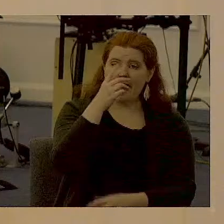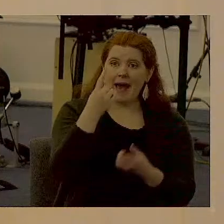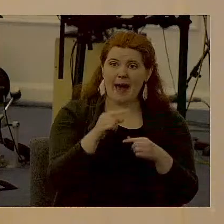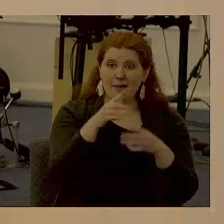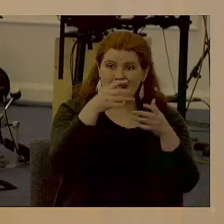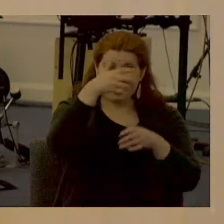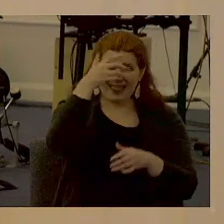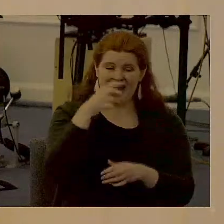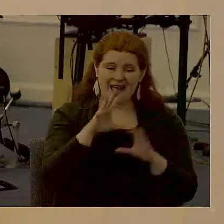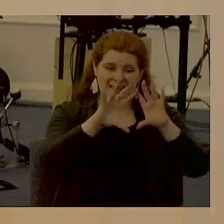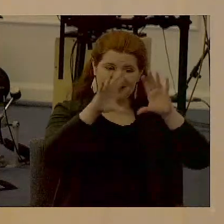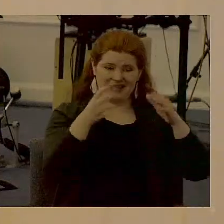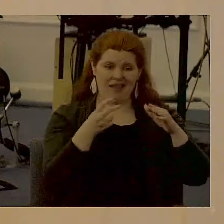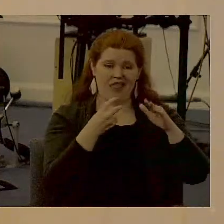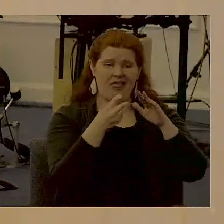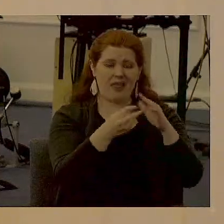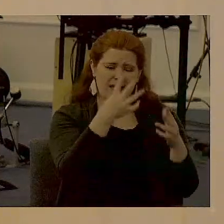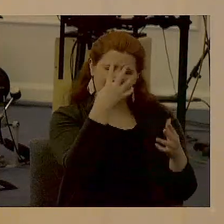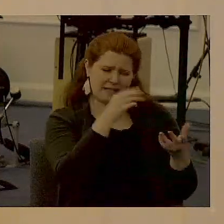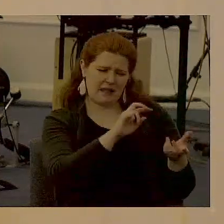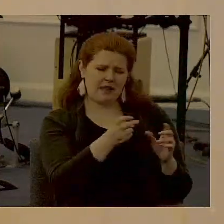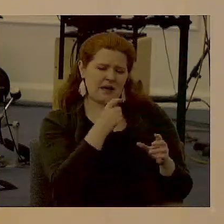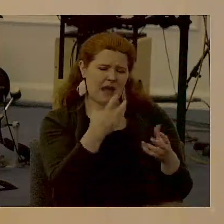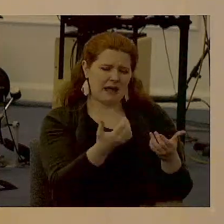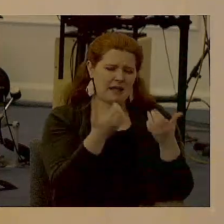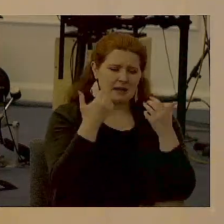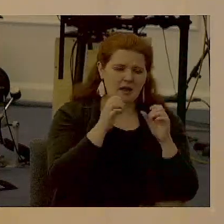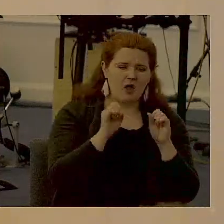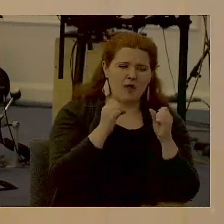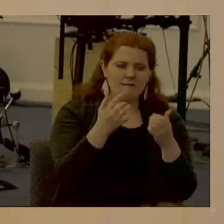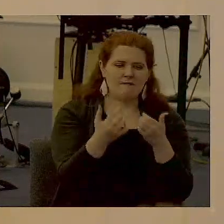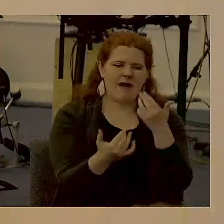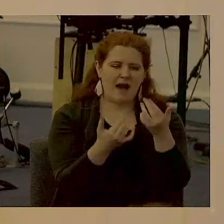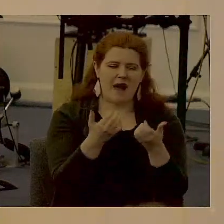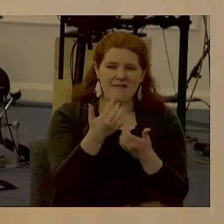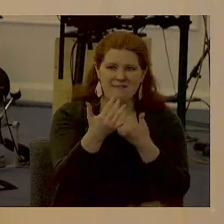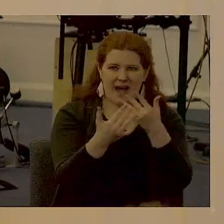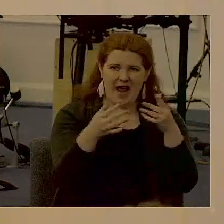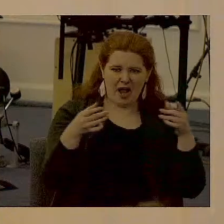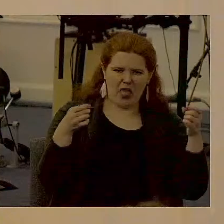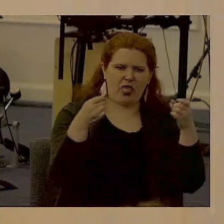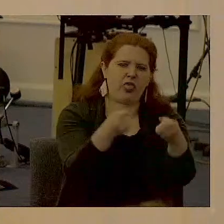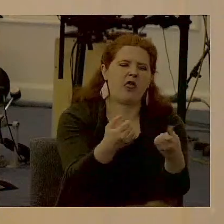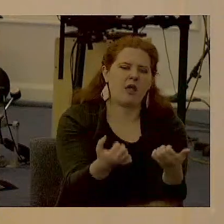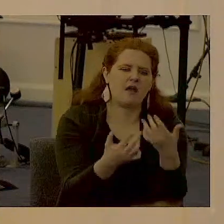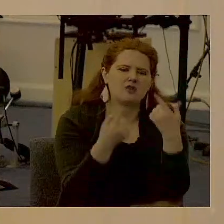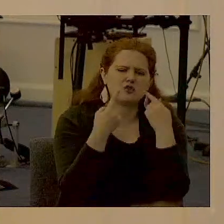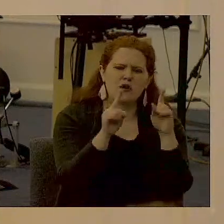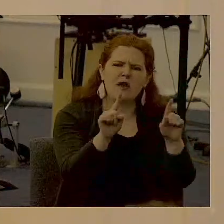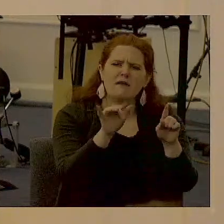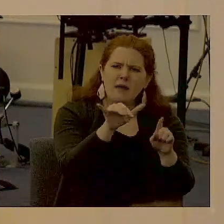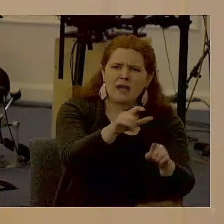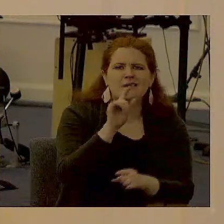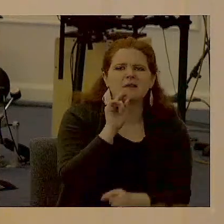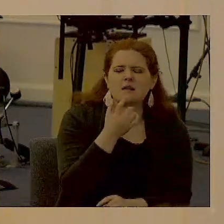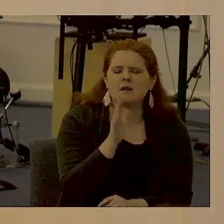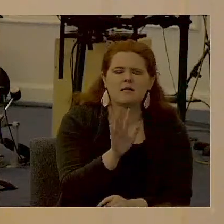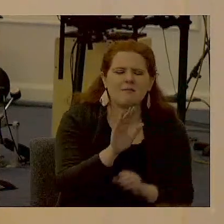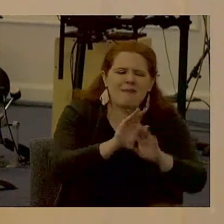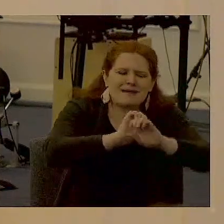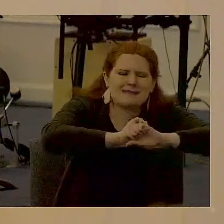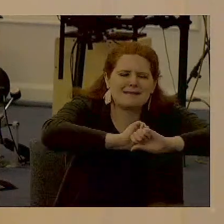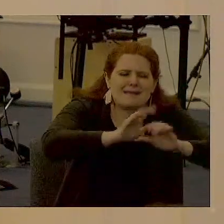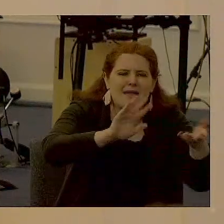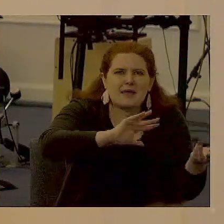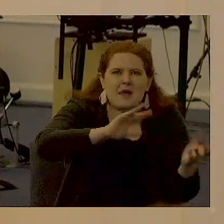eaten. Yes, it's really cool that these men get thrown into a fire and they survive. Sure, that's neat. It is nothing